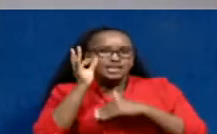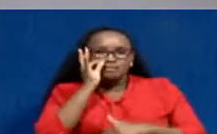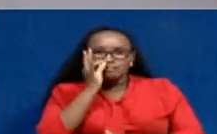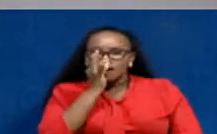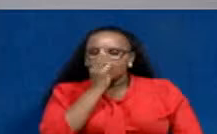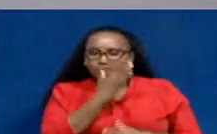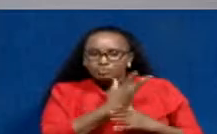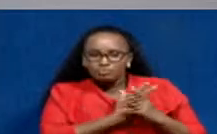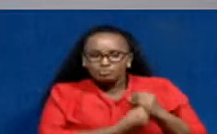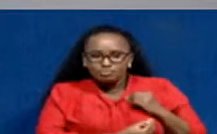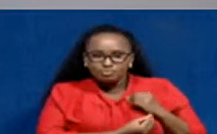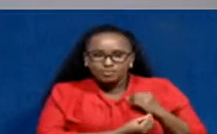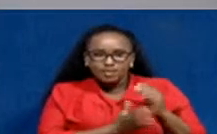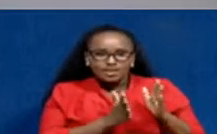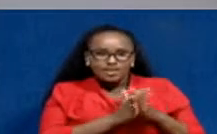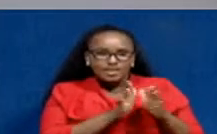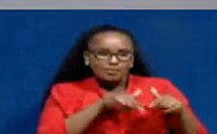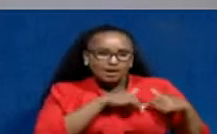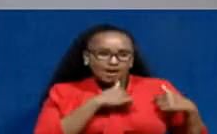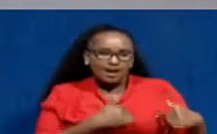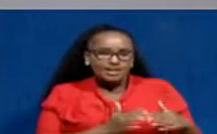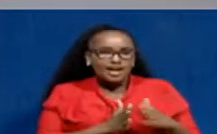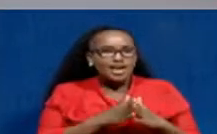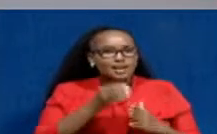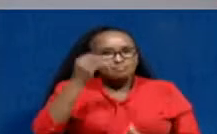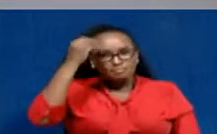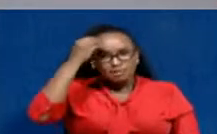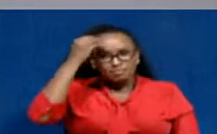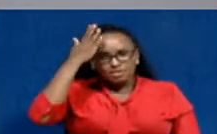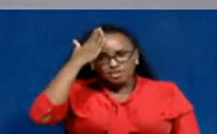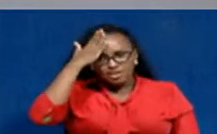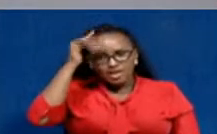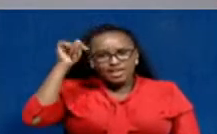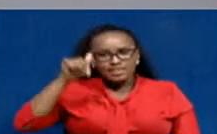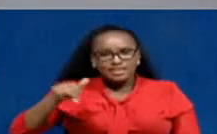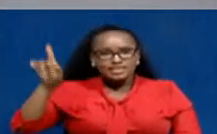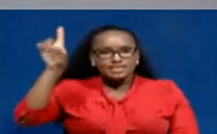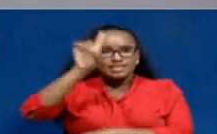our hearts and memories. On this day,